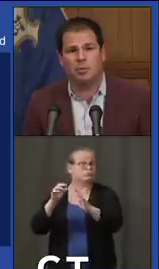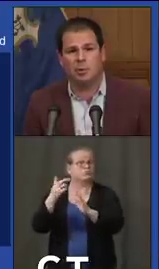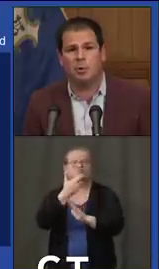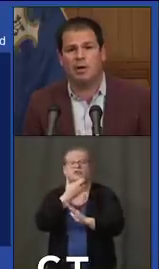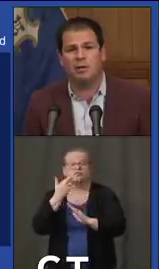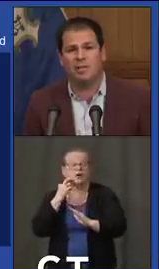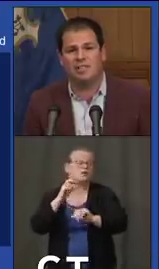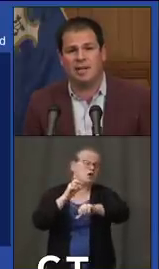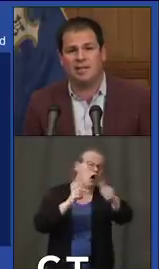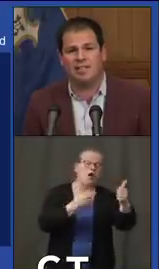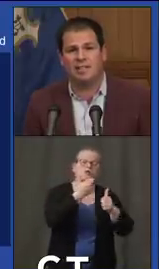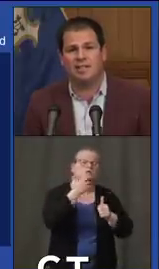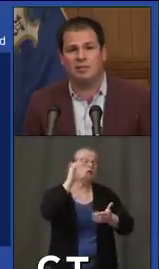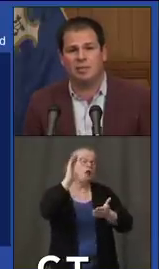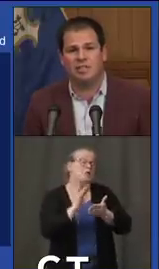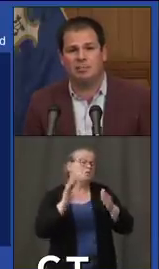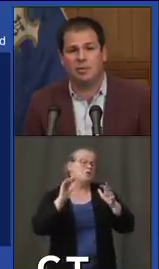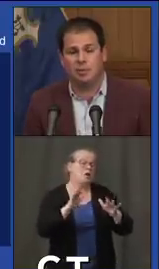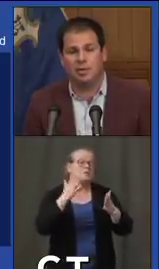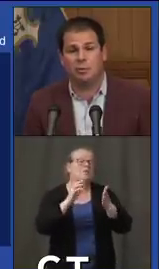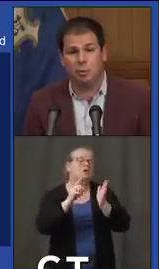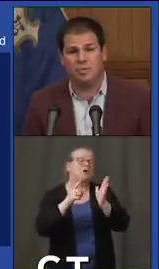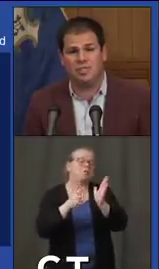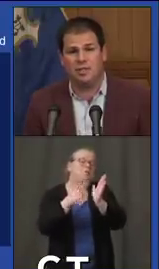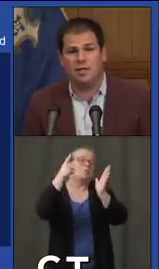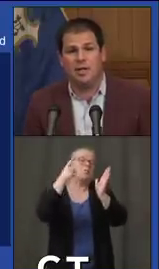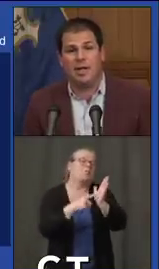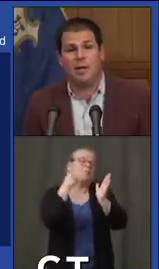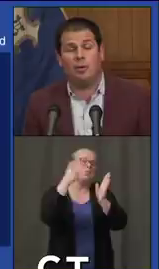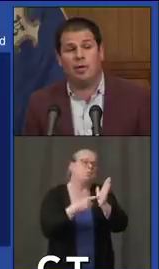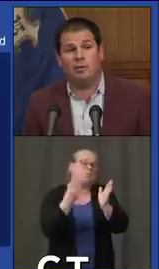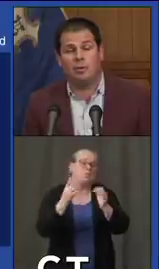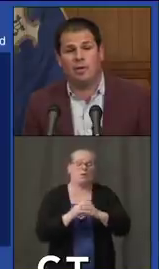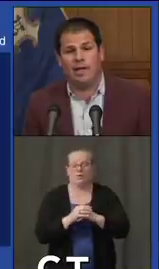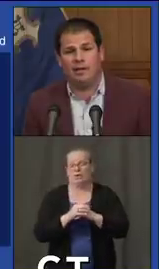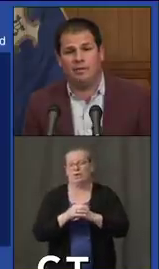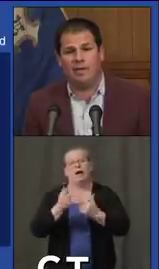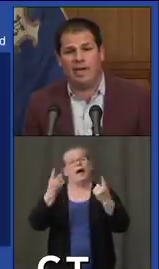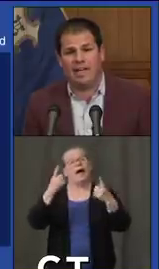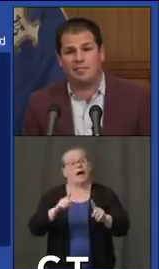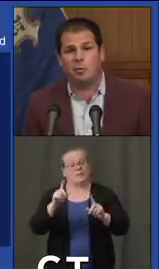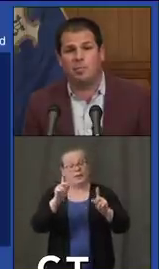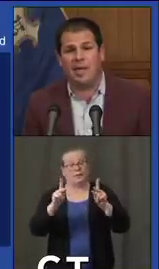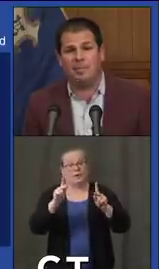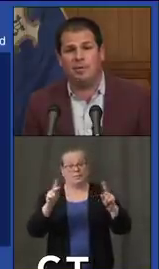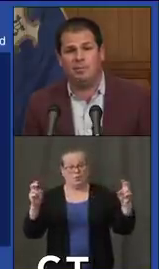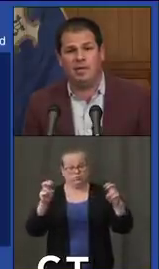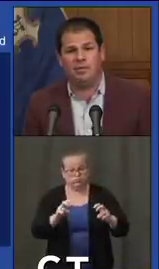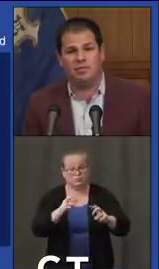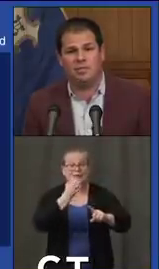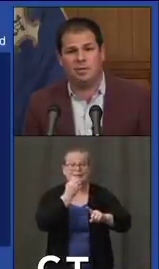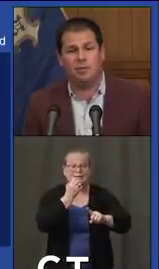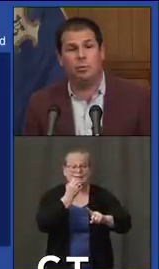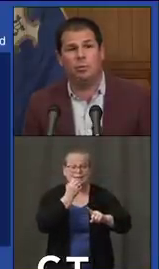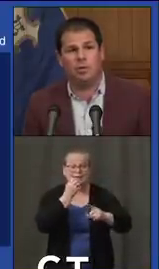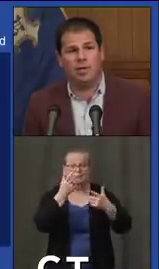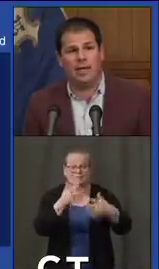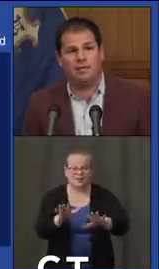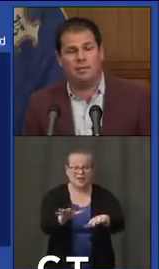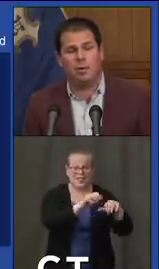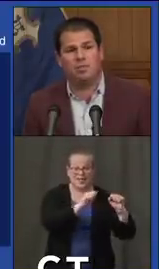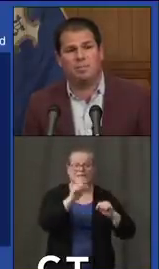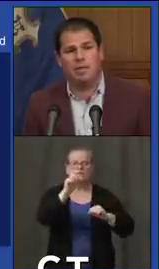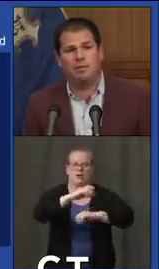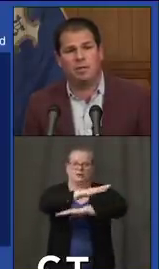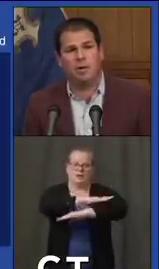chairs will be required to be sanitized and cleaned between groups. We're going to ask for paper menus or